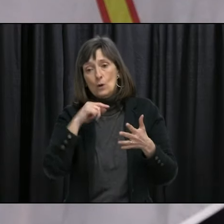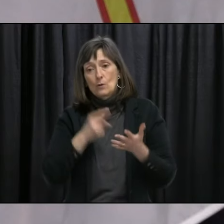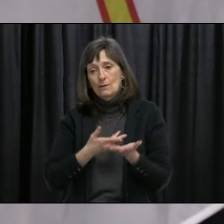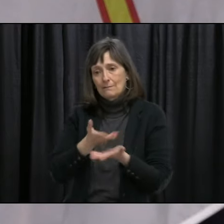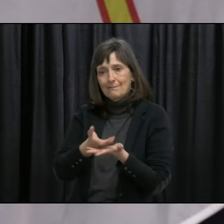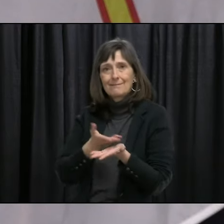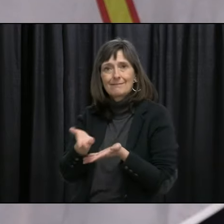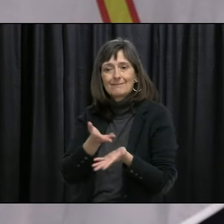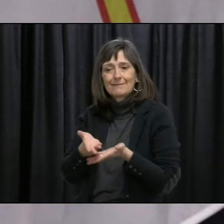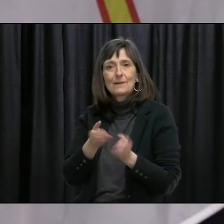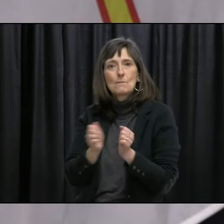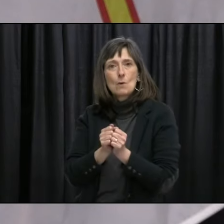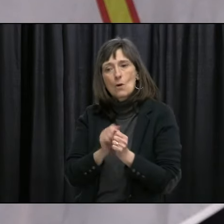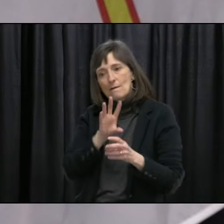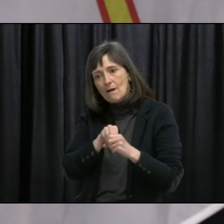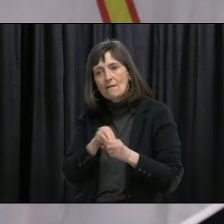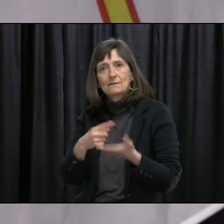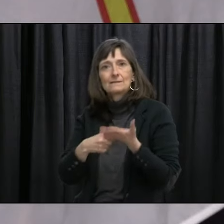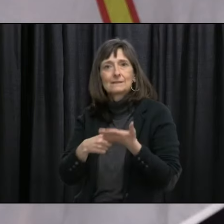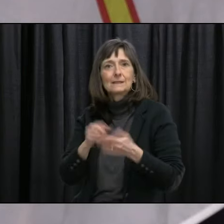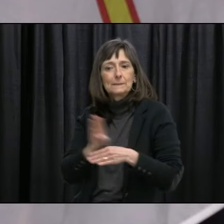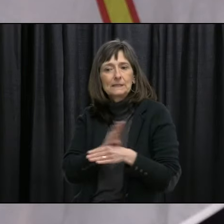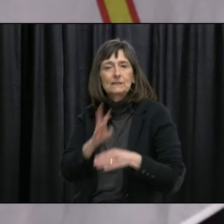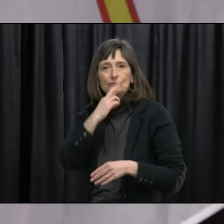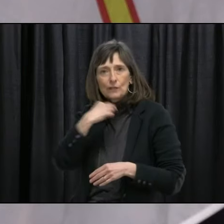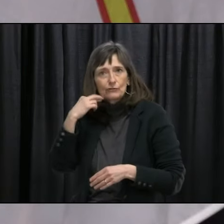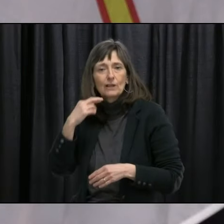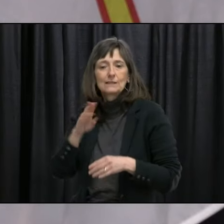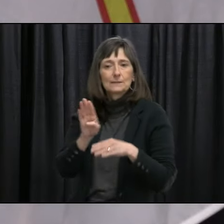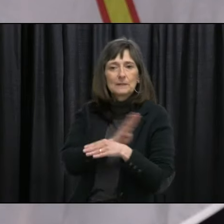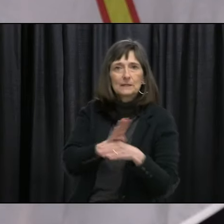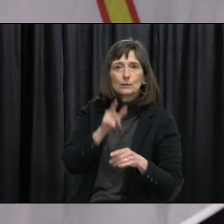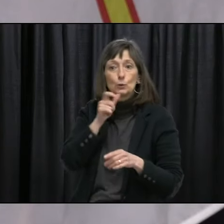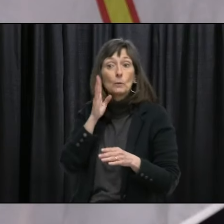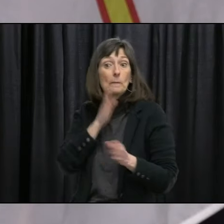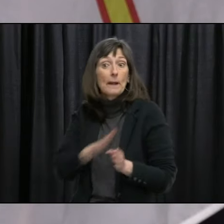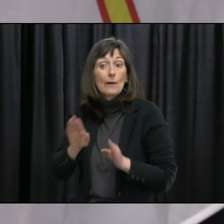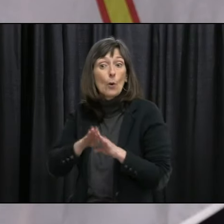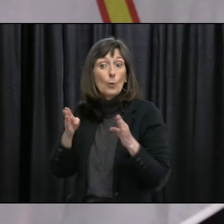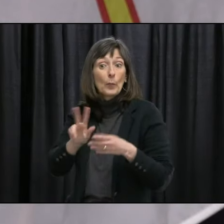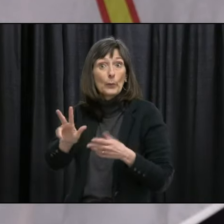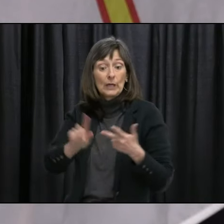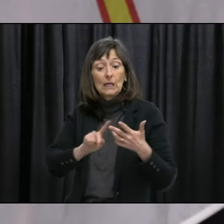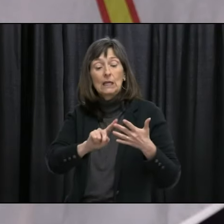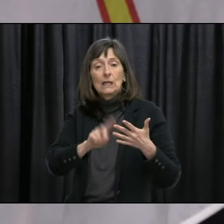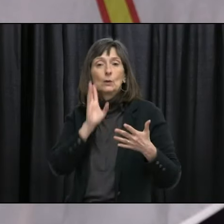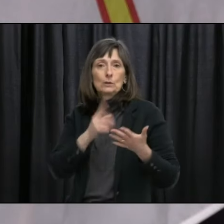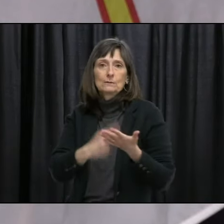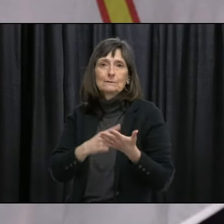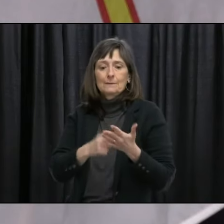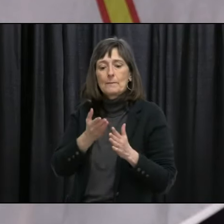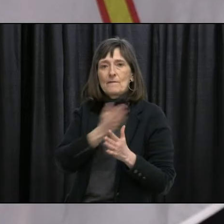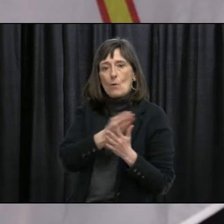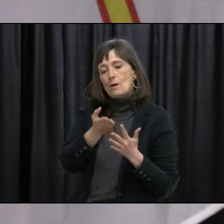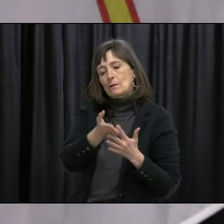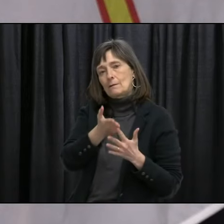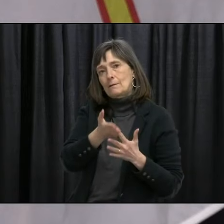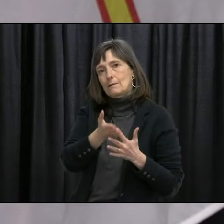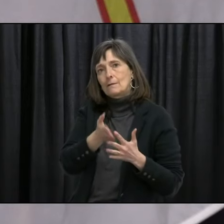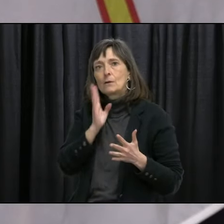industries to discuss that plan further and to